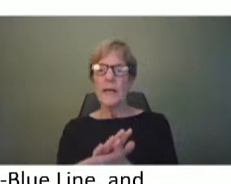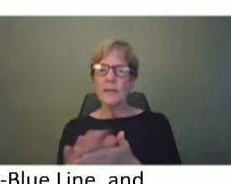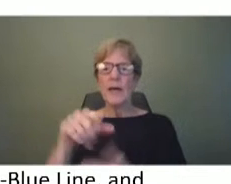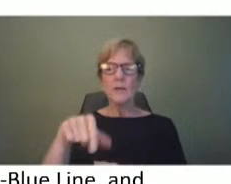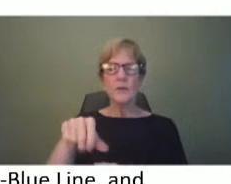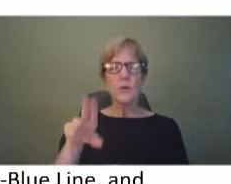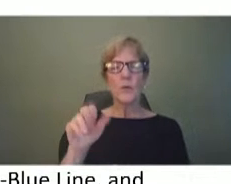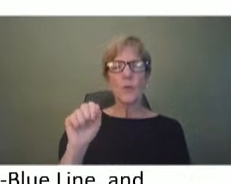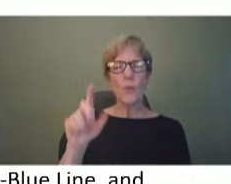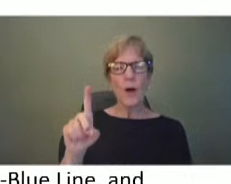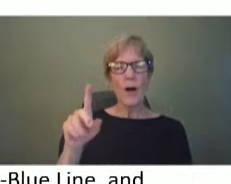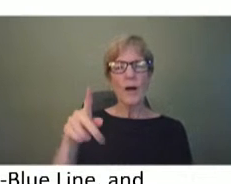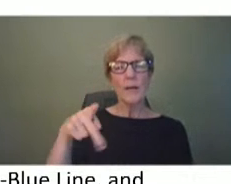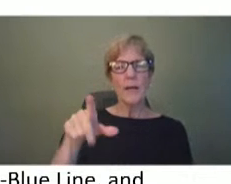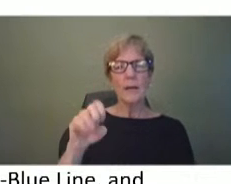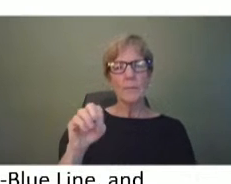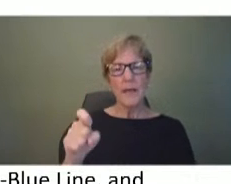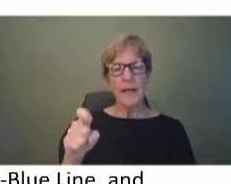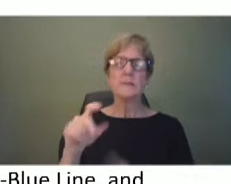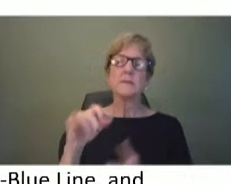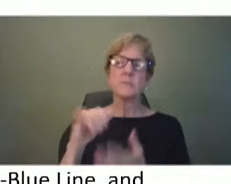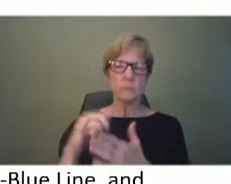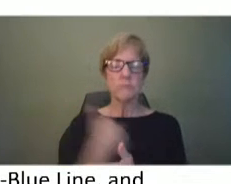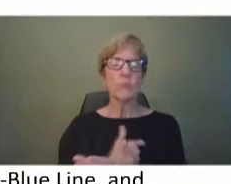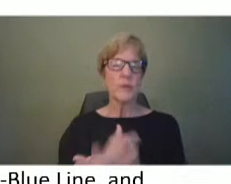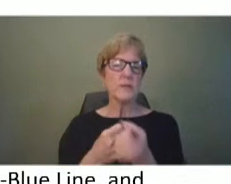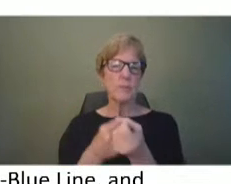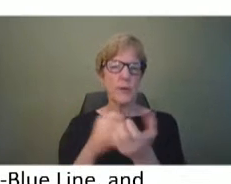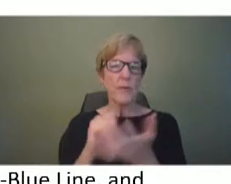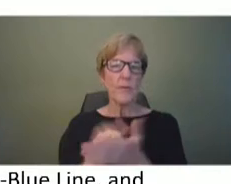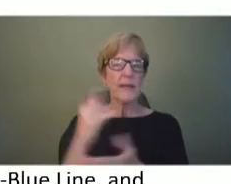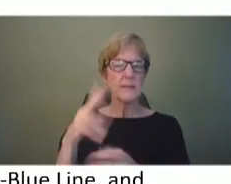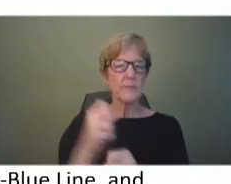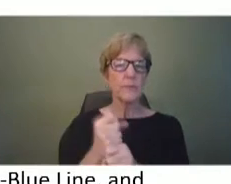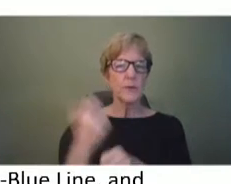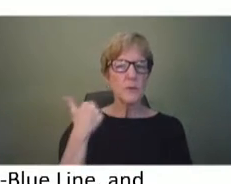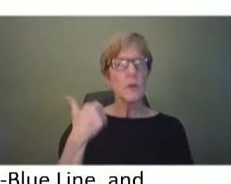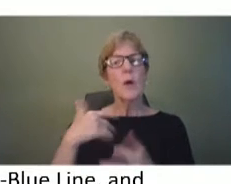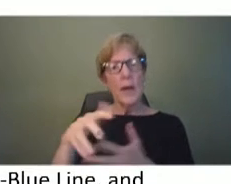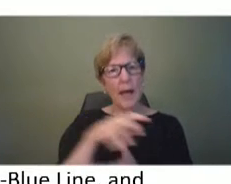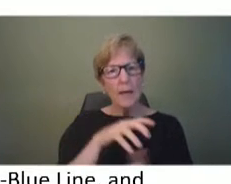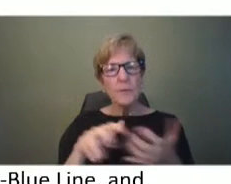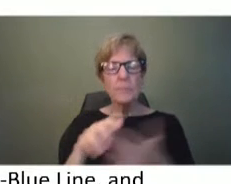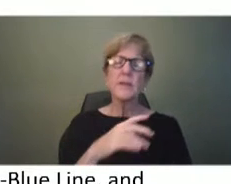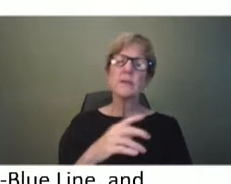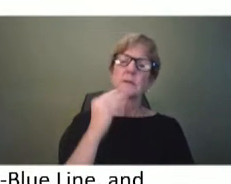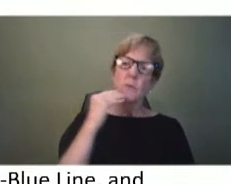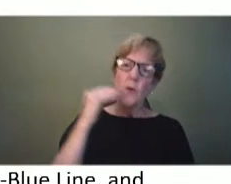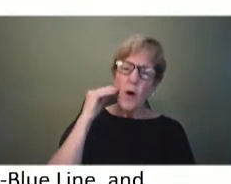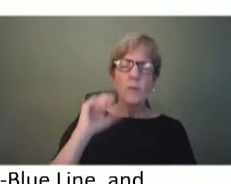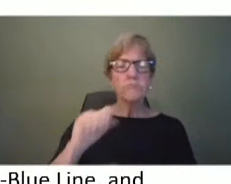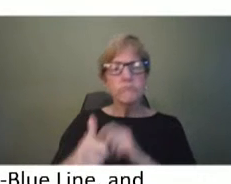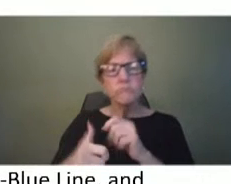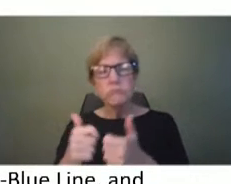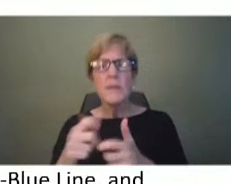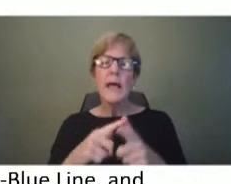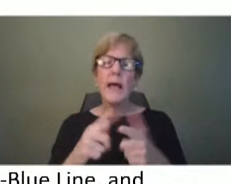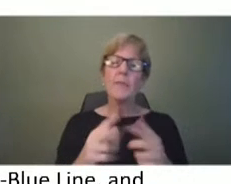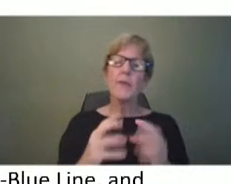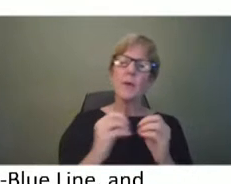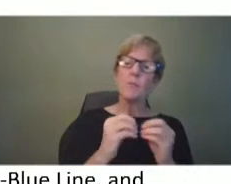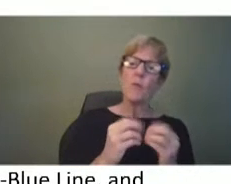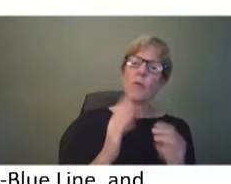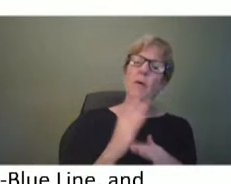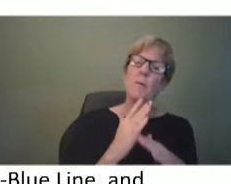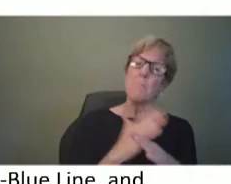approved we supported those um several years ago so we have you know a mixture of the single family stepping up just a little bit more moderate density and then on to you know